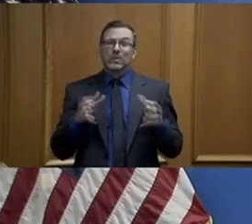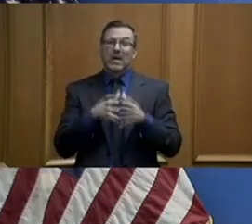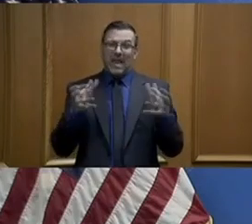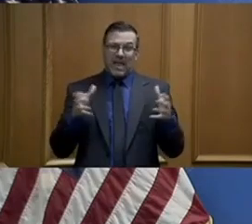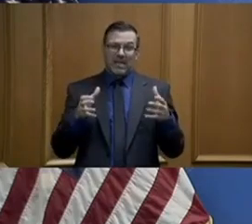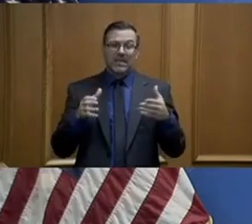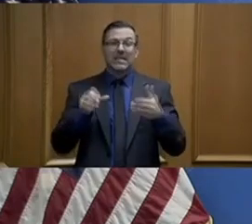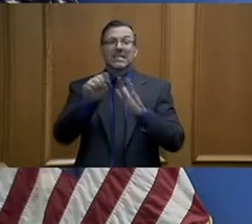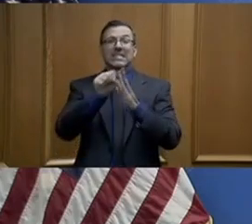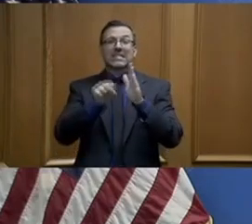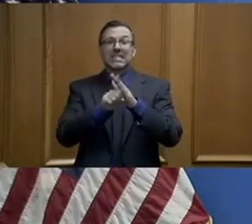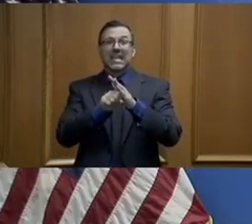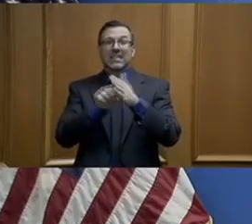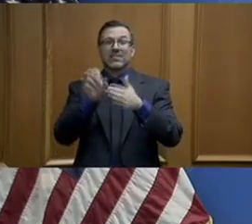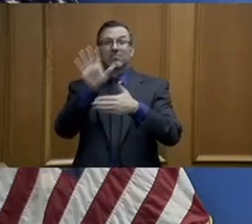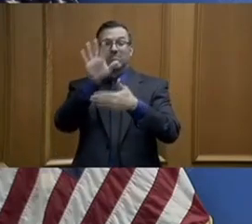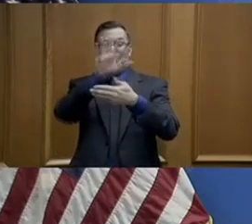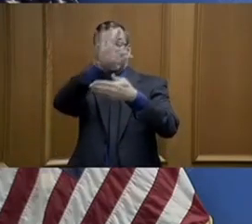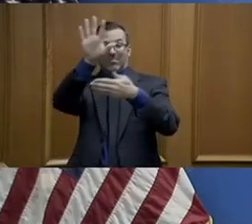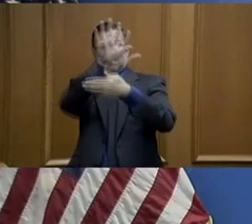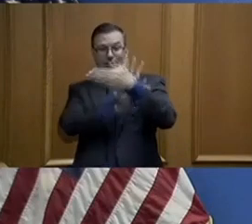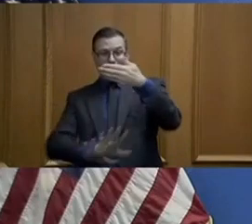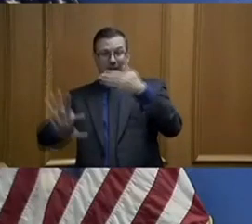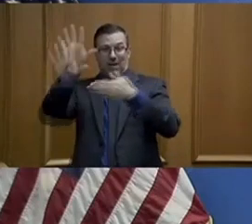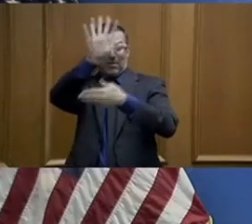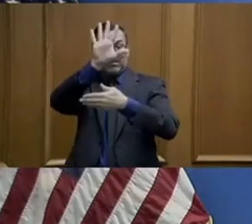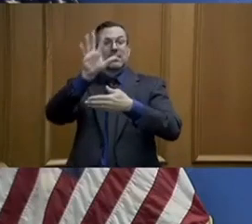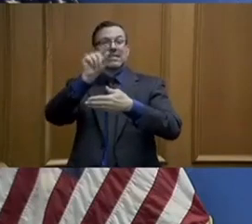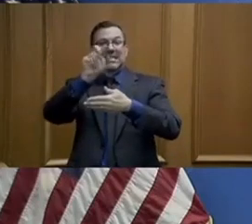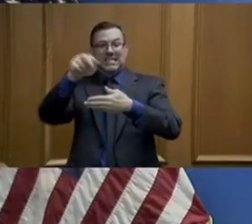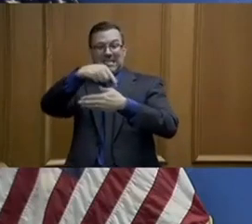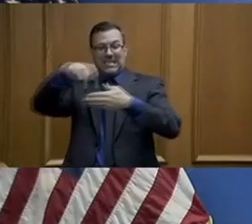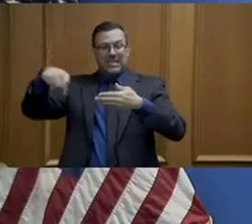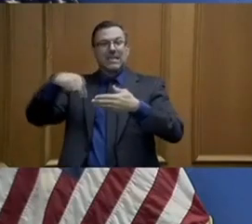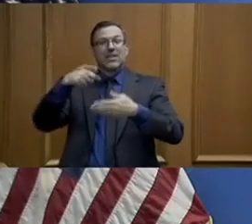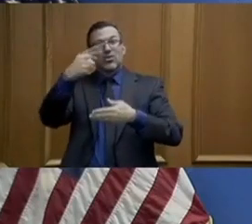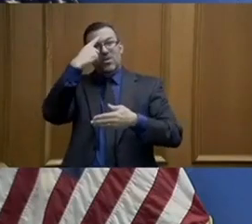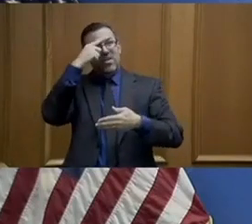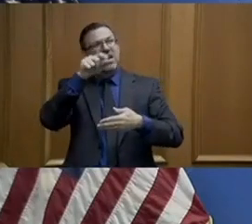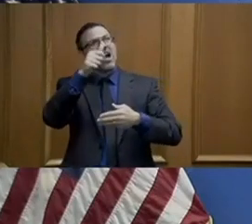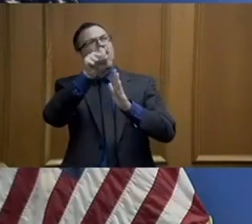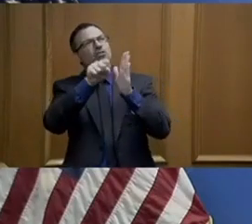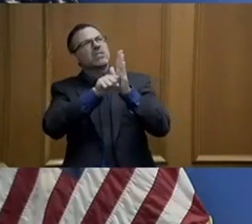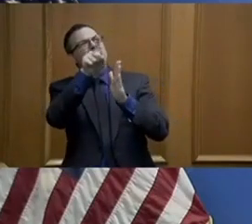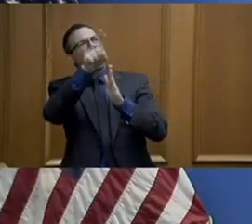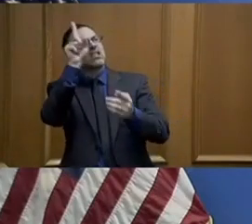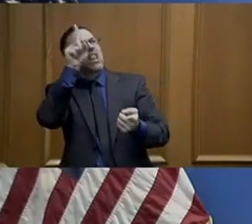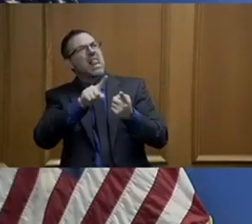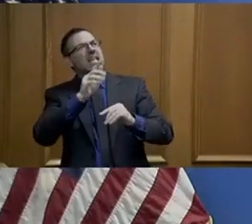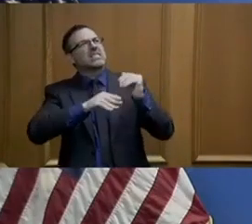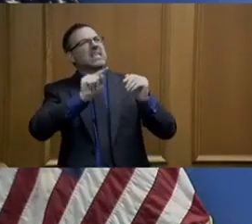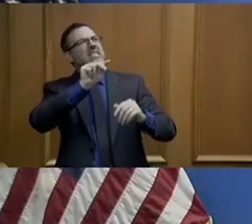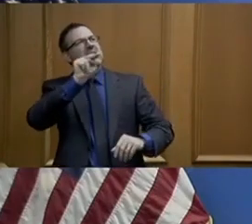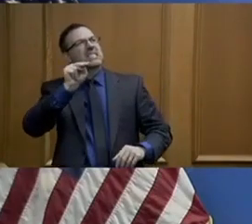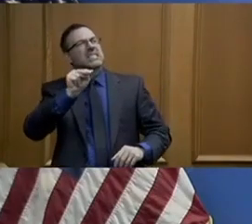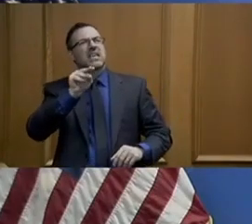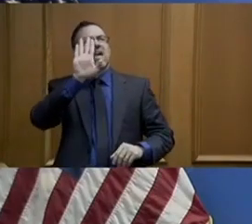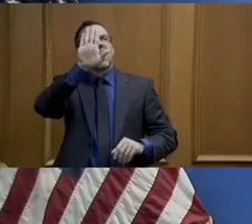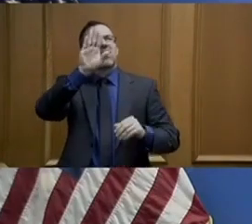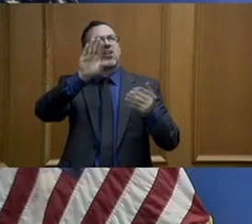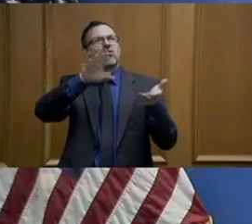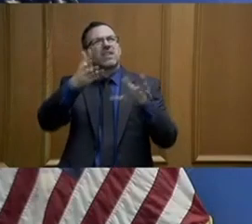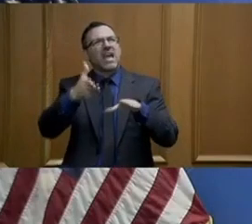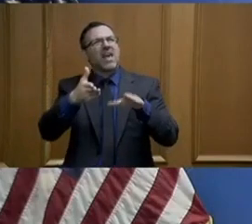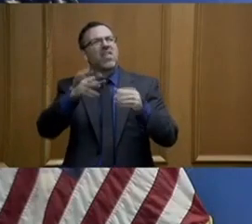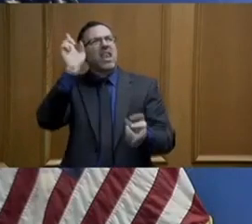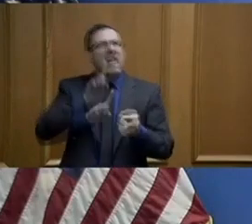around us. You may be tempted to look at other states and say, oh, their numbers are a lot lower or their deaths are a lot lower.